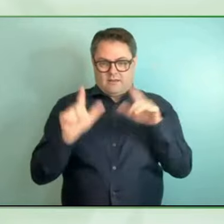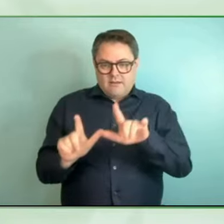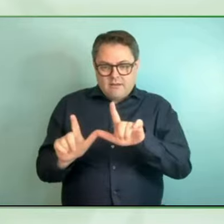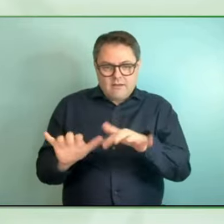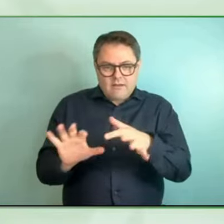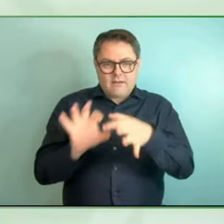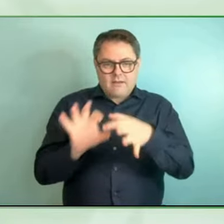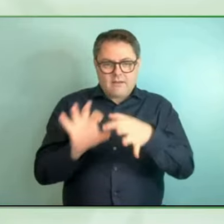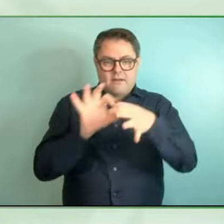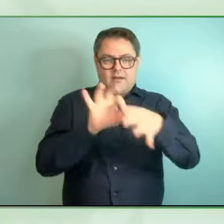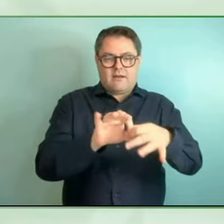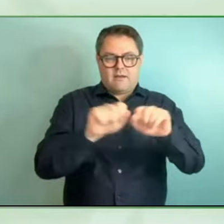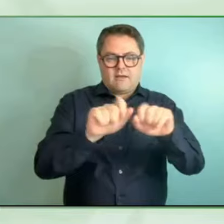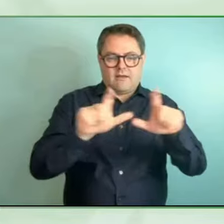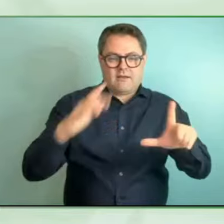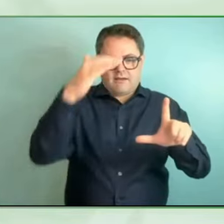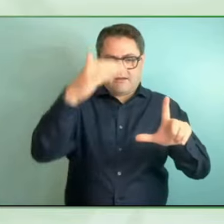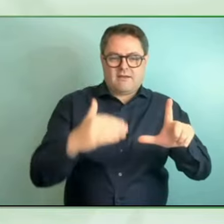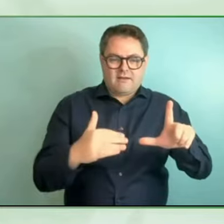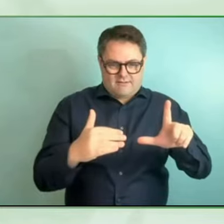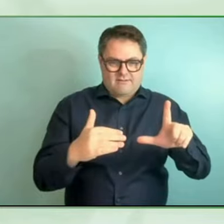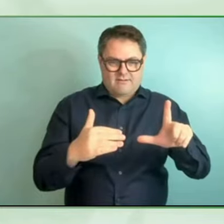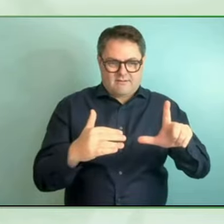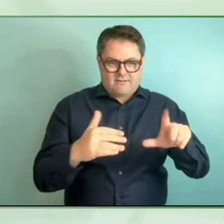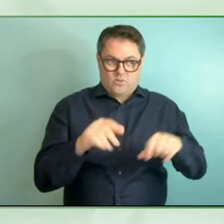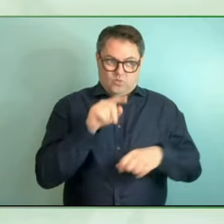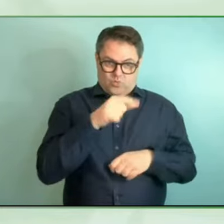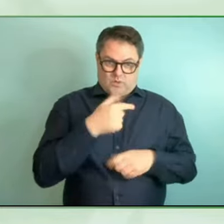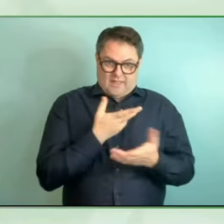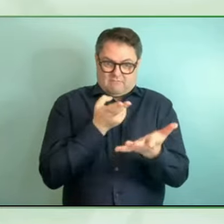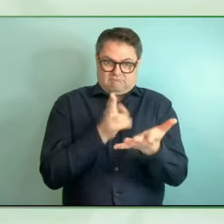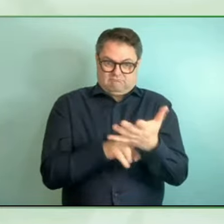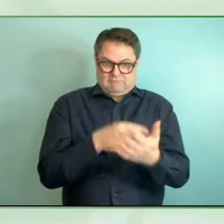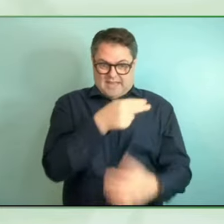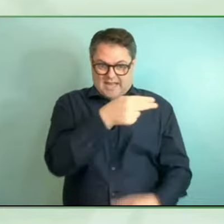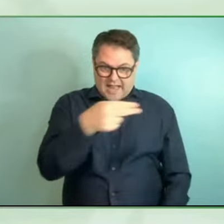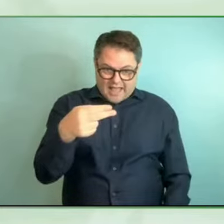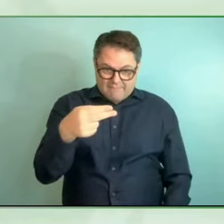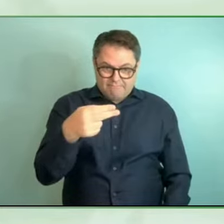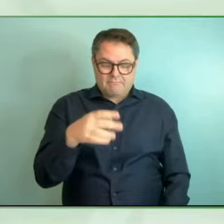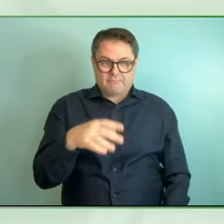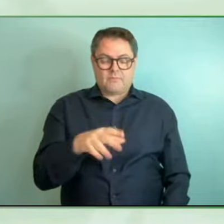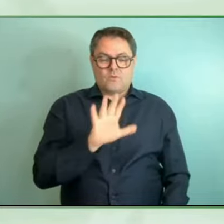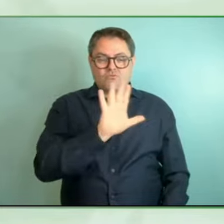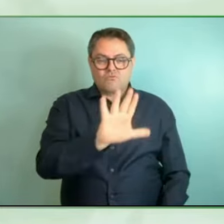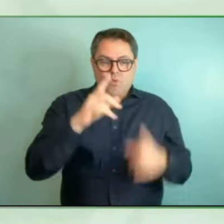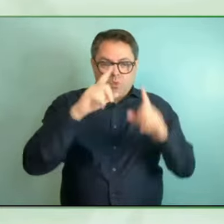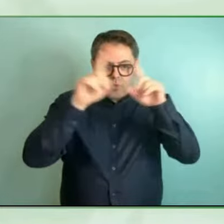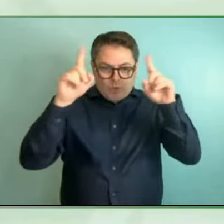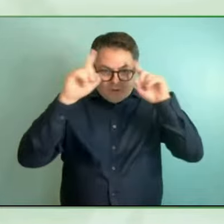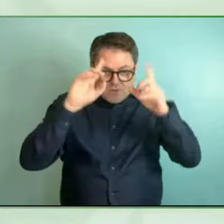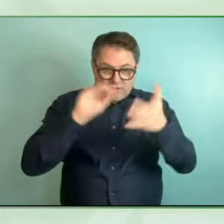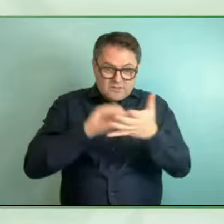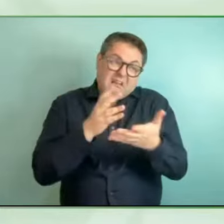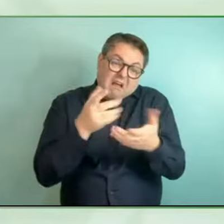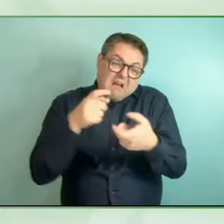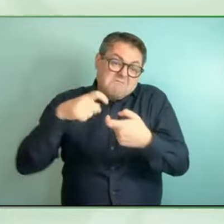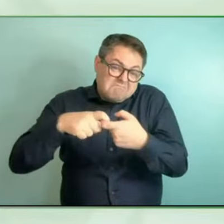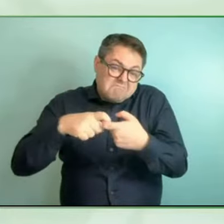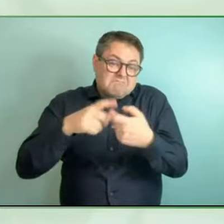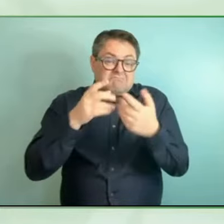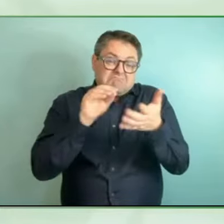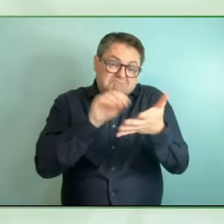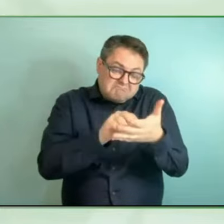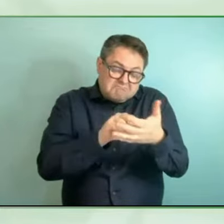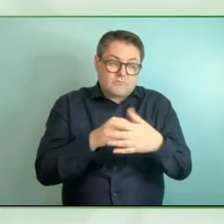it, it will bring you to a form where you can just put your name, your institution, if you have one. You can also sign